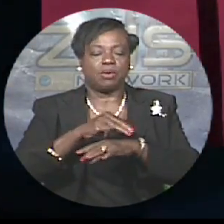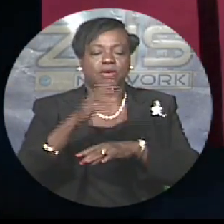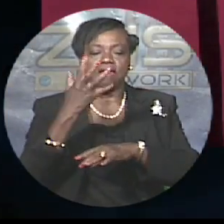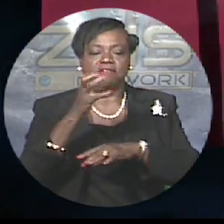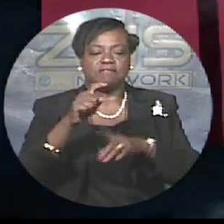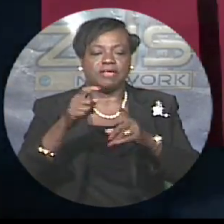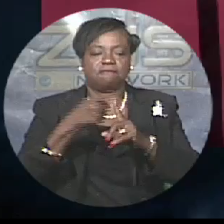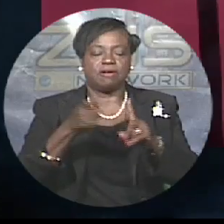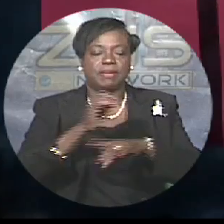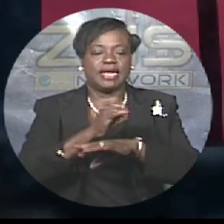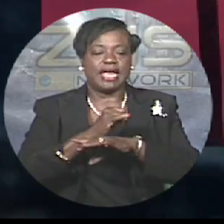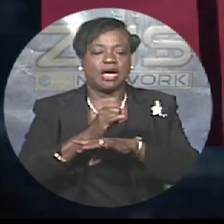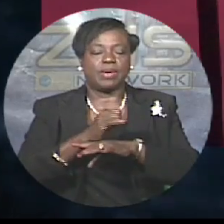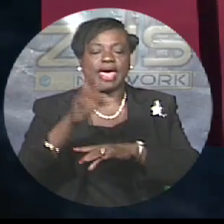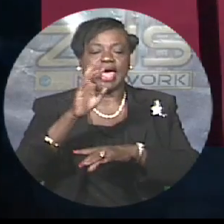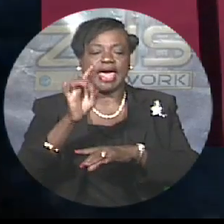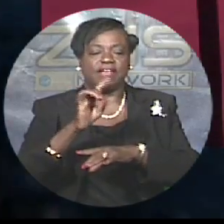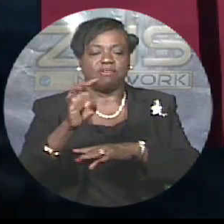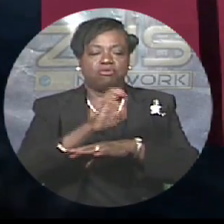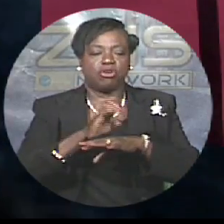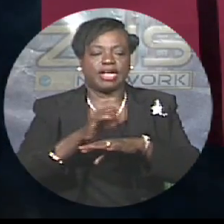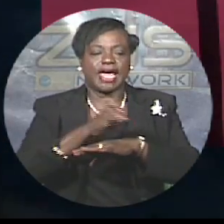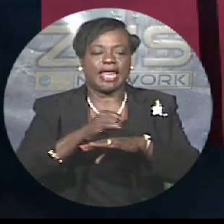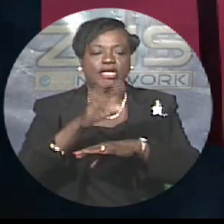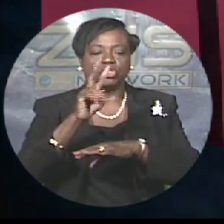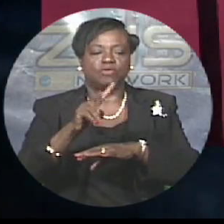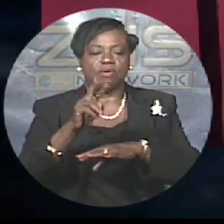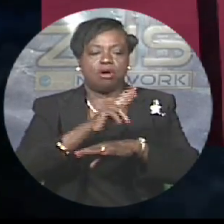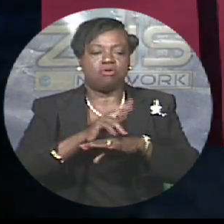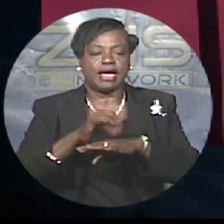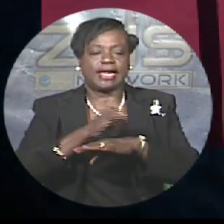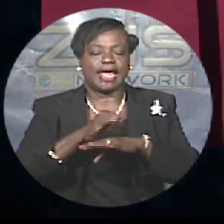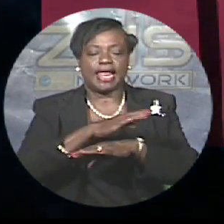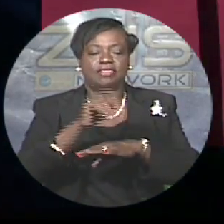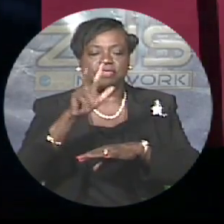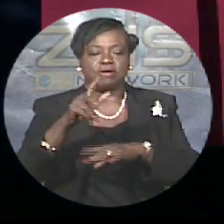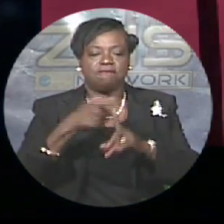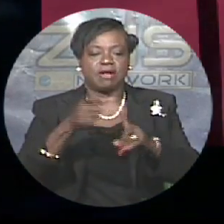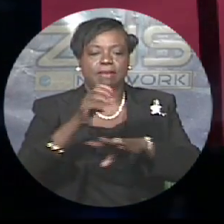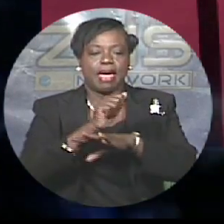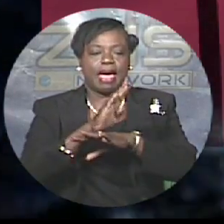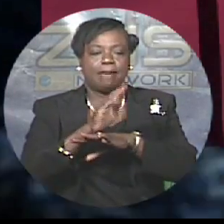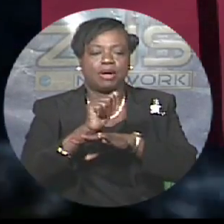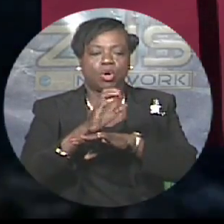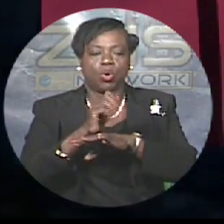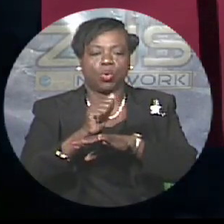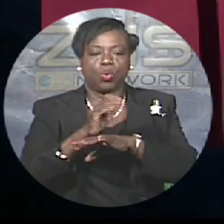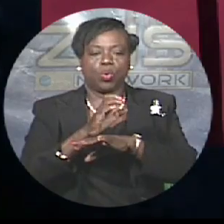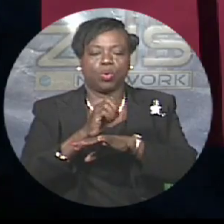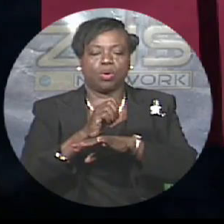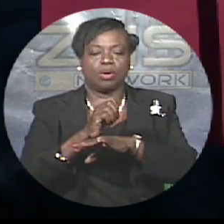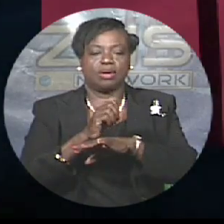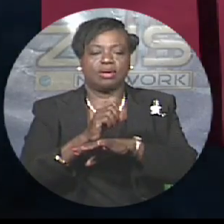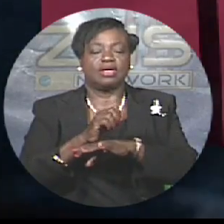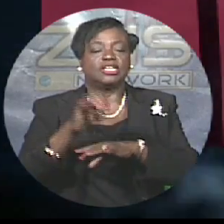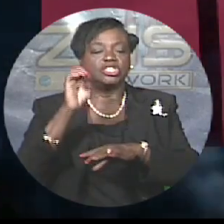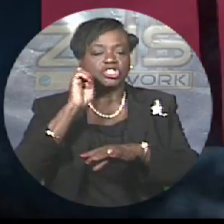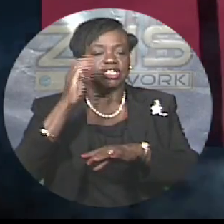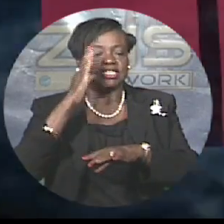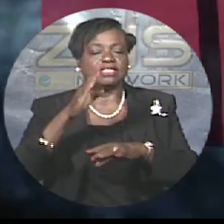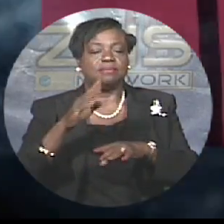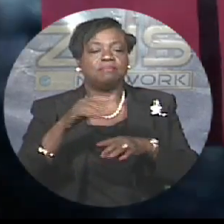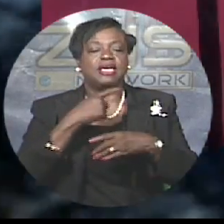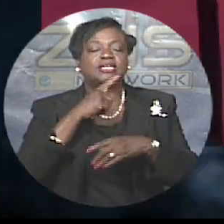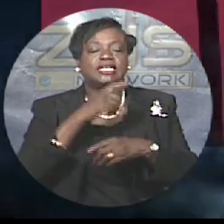from Inagua, 8 from Crooked Island, 2 from Ragged Island, and 3 from Abaco. Her role is to keep track of the residents'